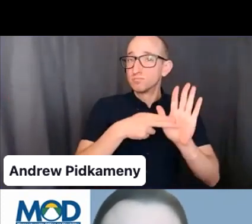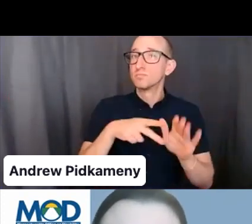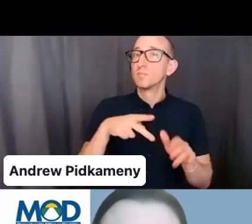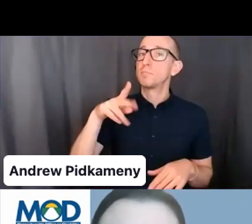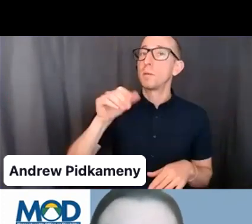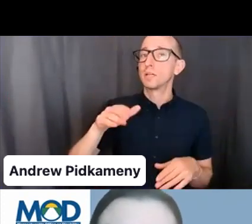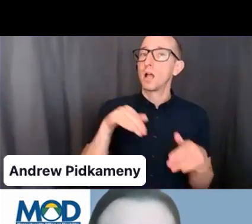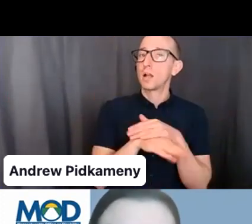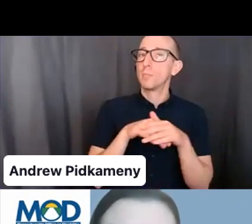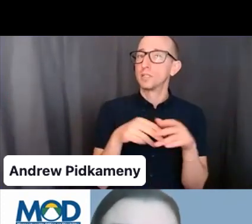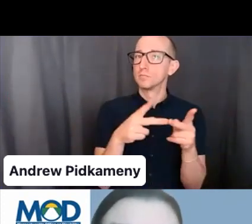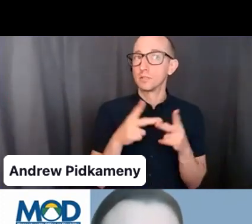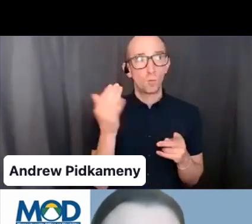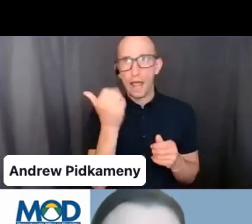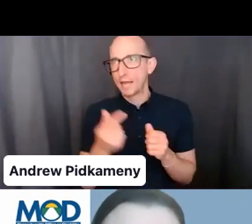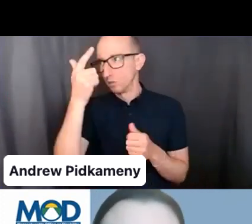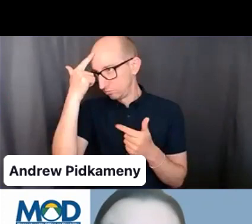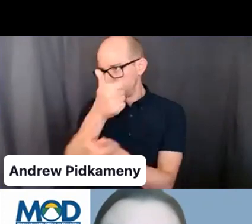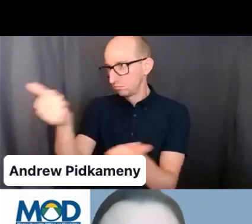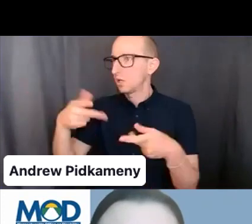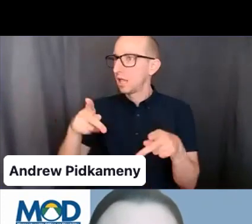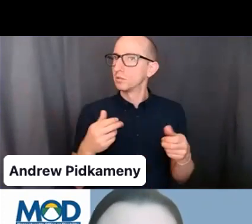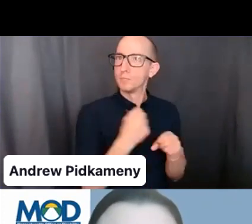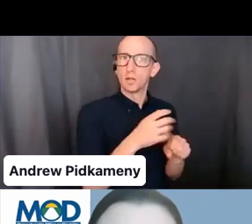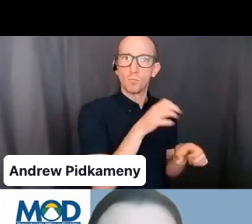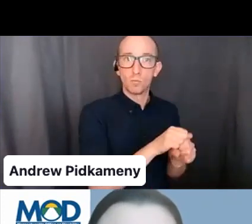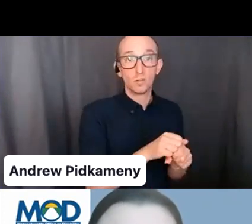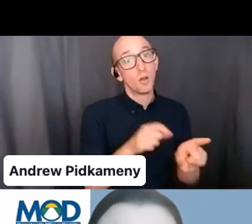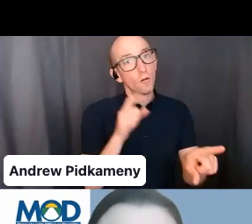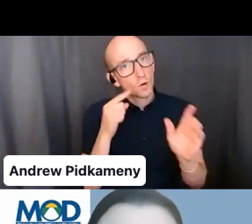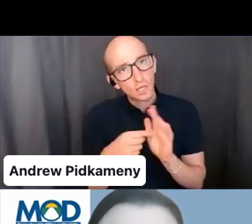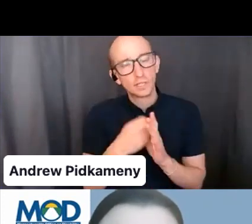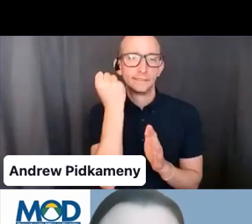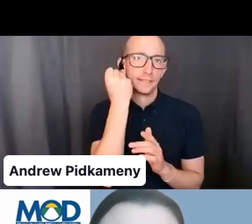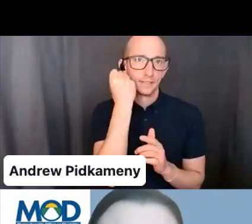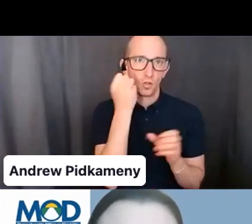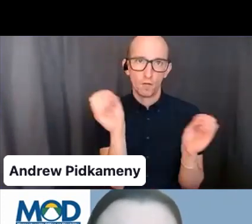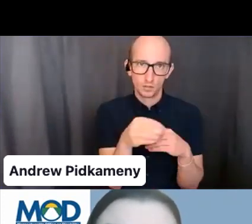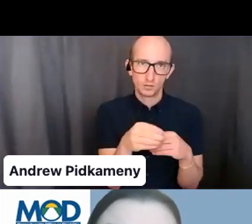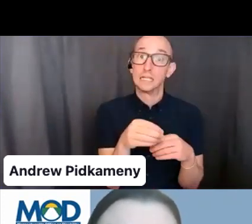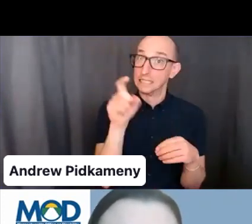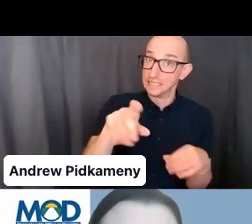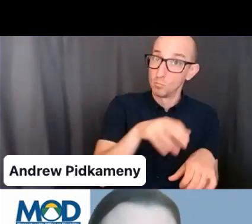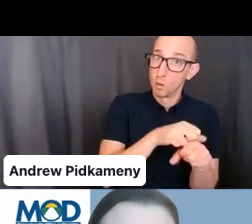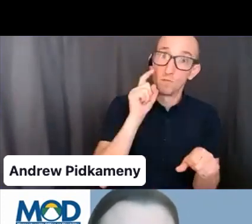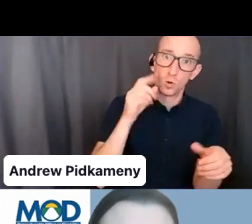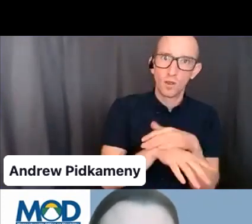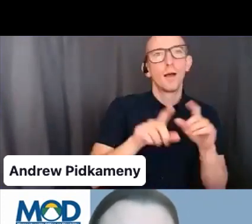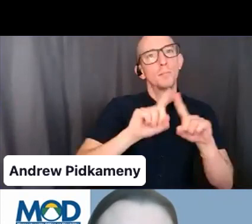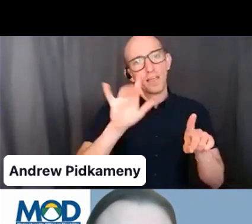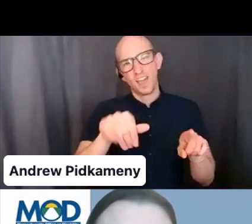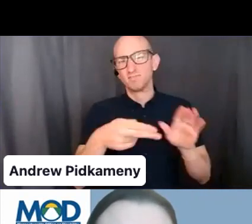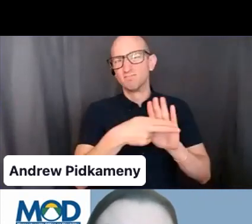make an appointment. So for example, a dentist's office would still be a place of public accommodation. There are 2 exceptions to